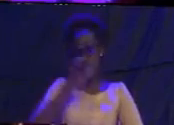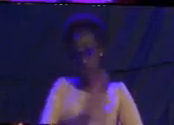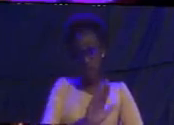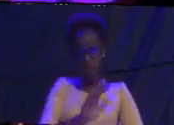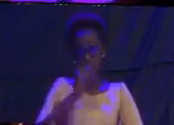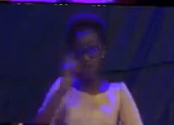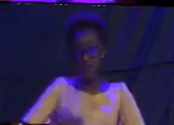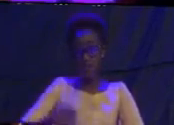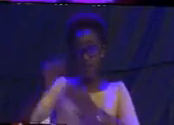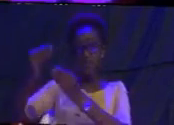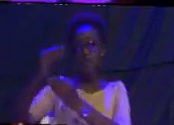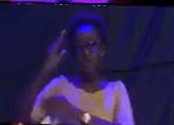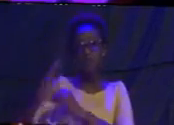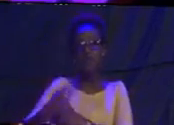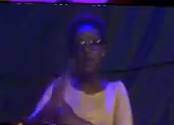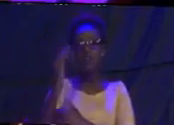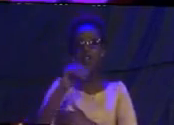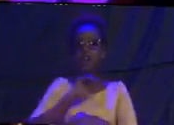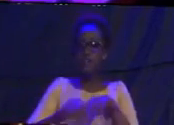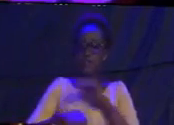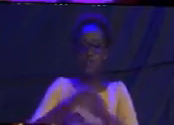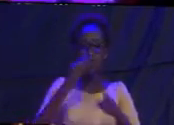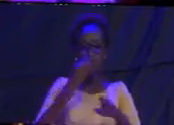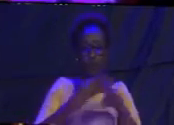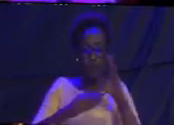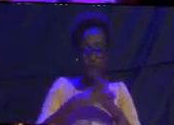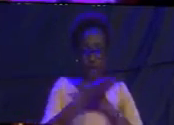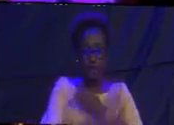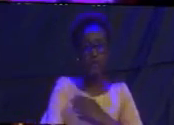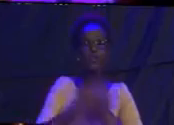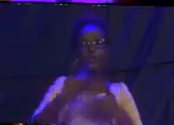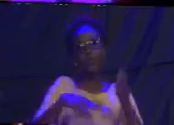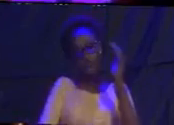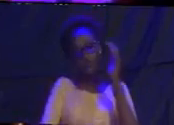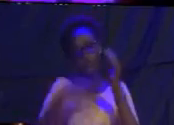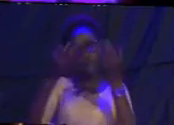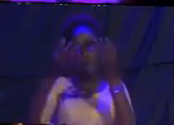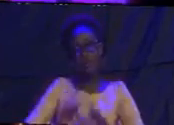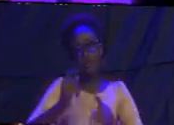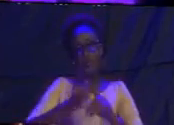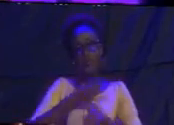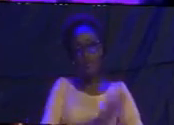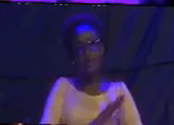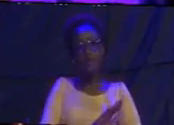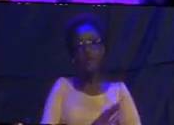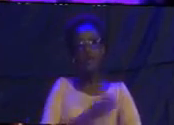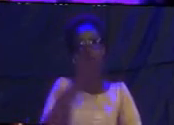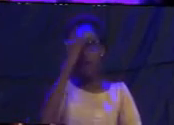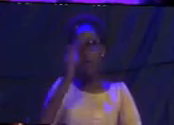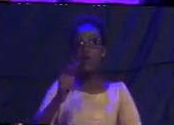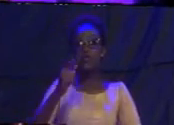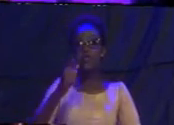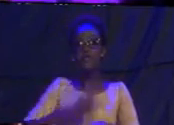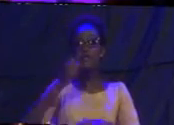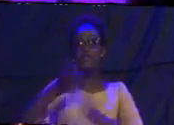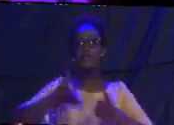to them. They should never rebuild it. They should not take any plant for personal use. It